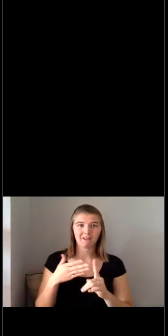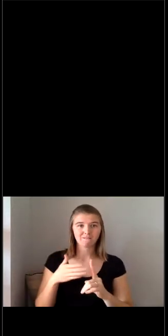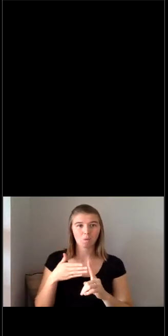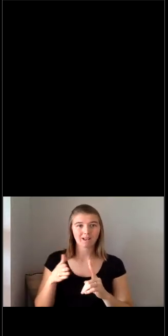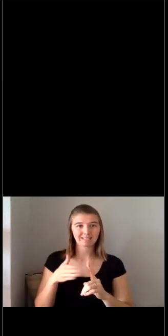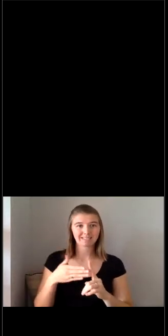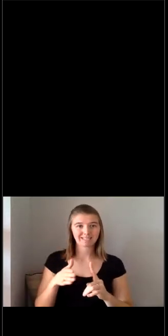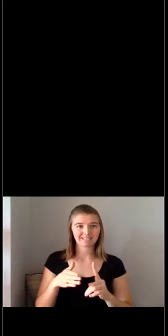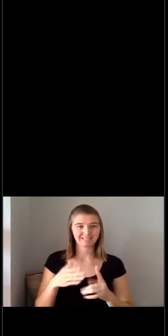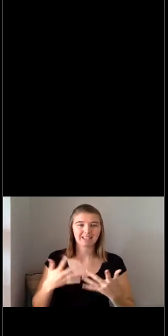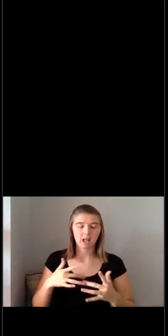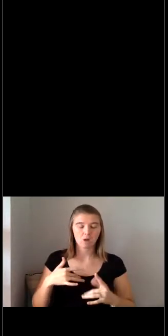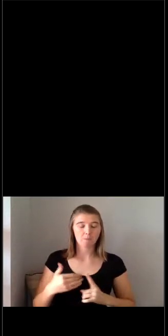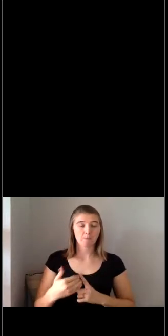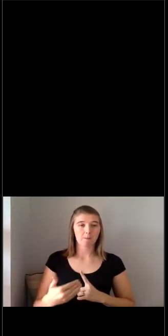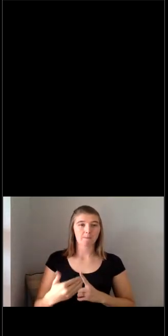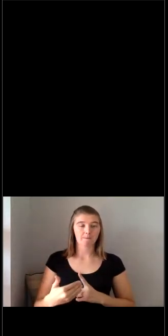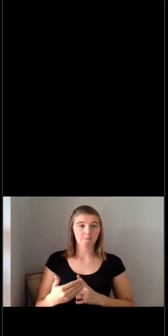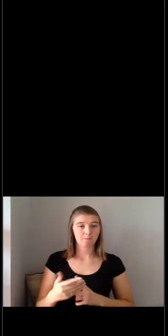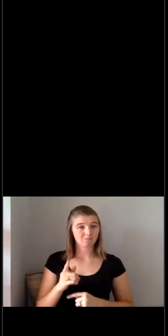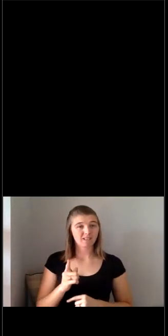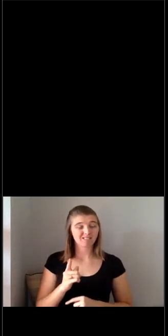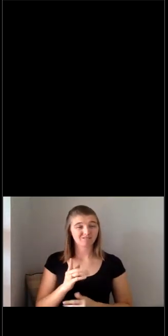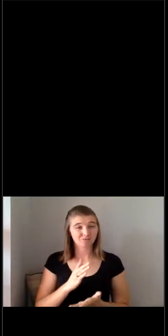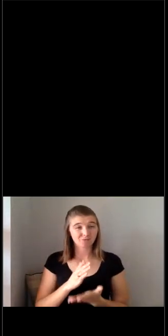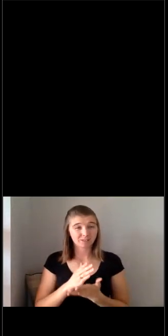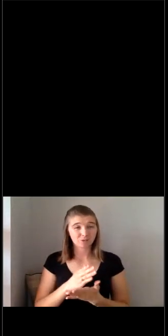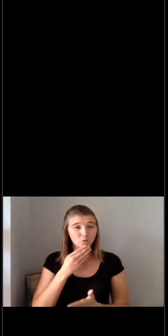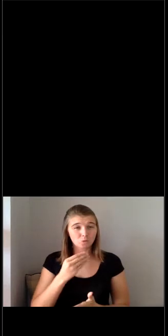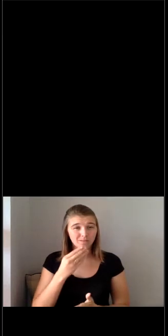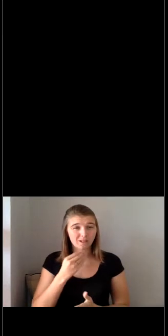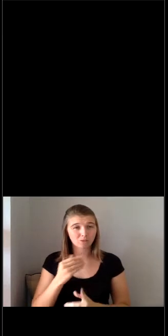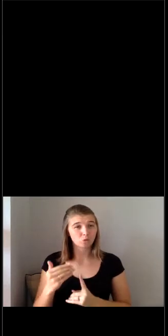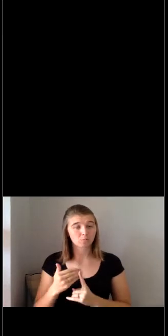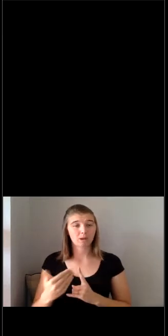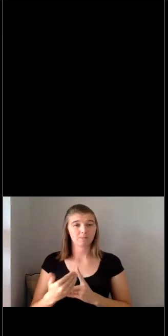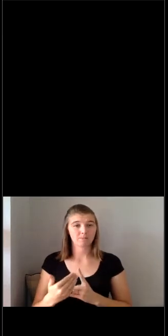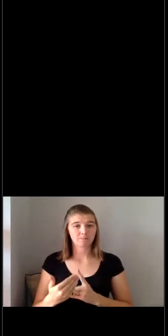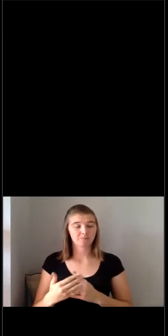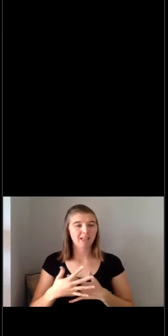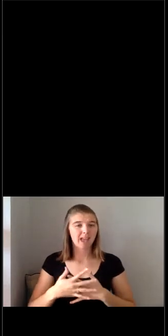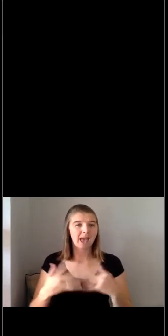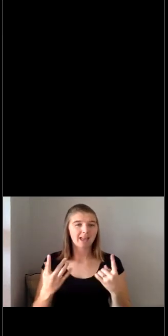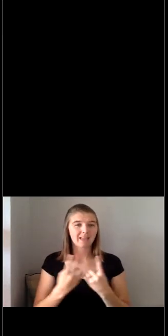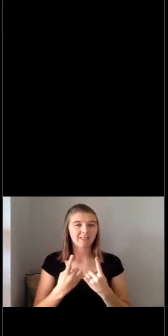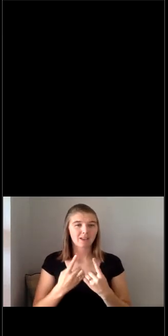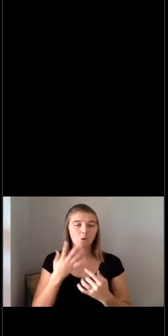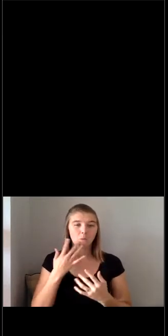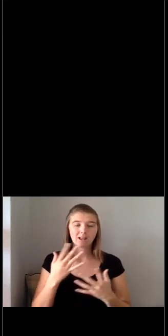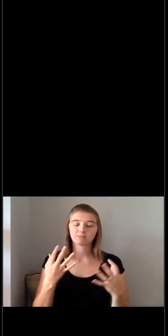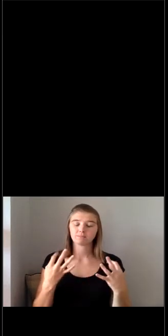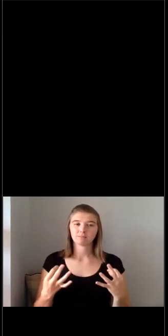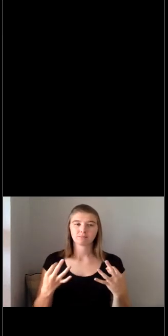whatever. And that is, you know, very useful information. So anything that we notice during a practice has